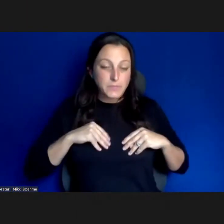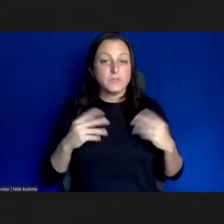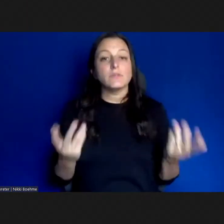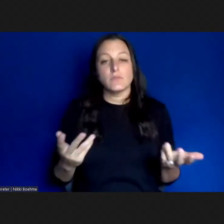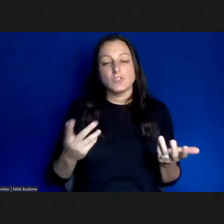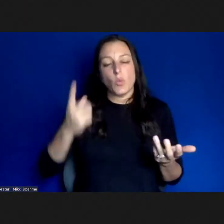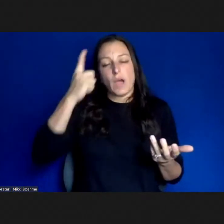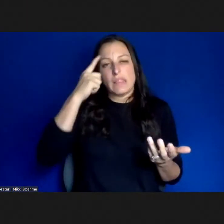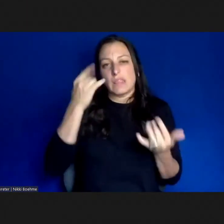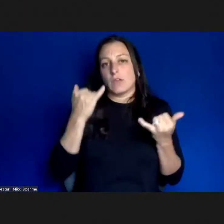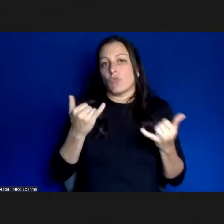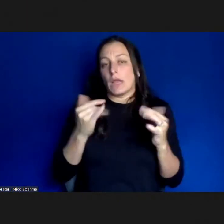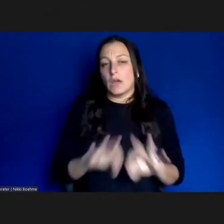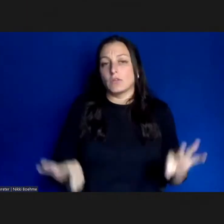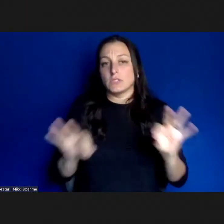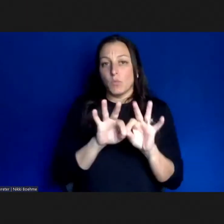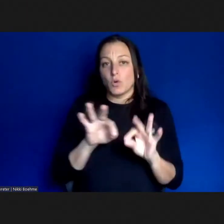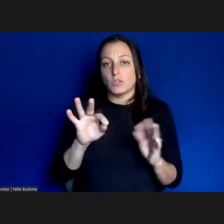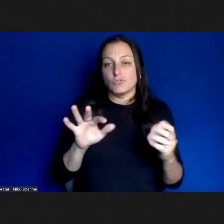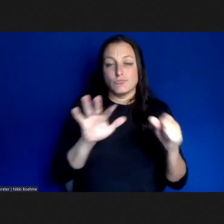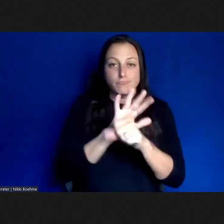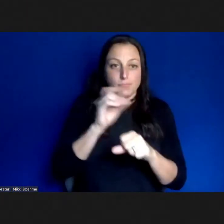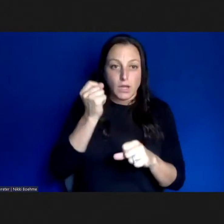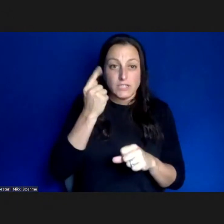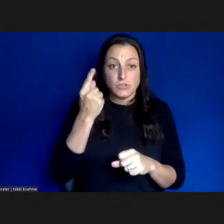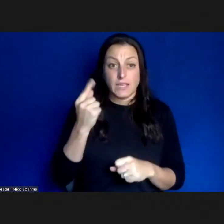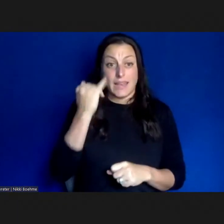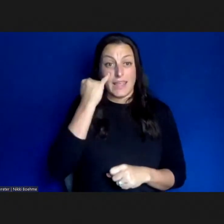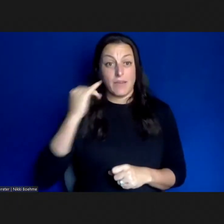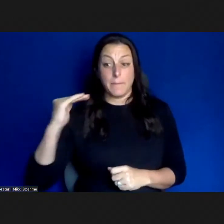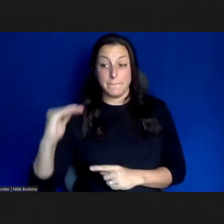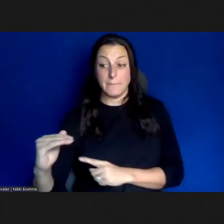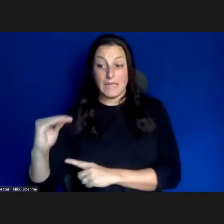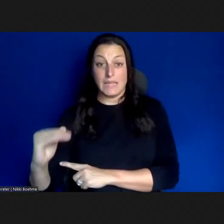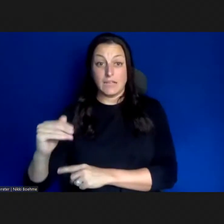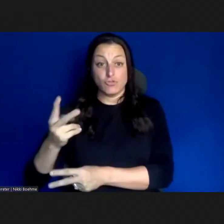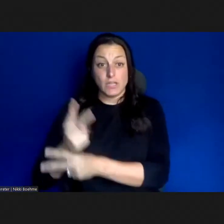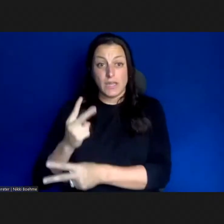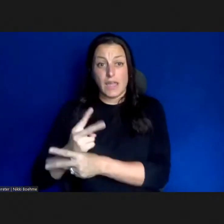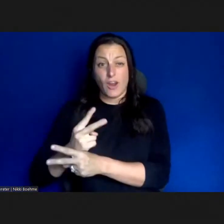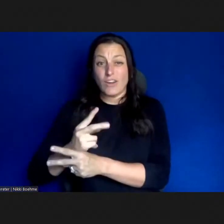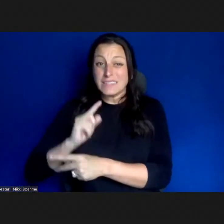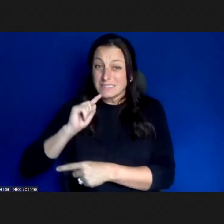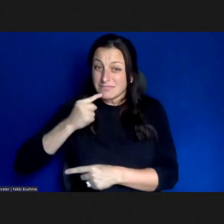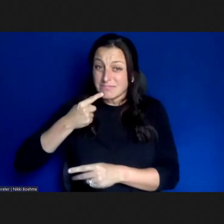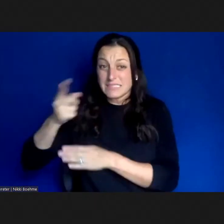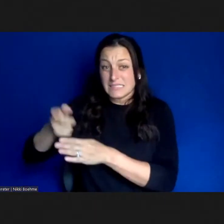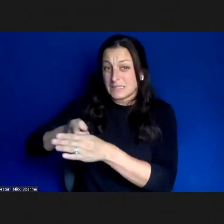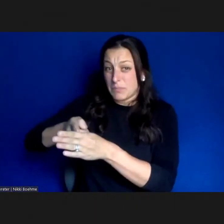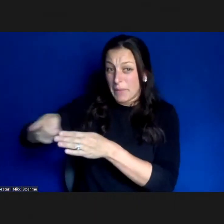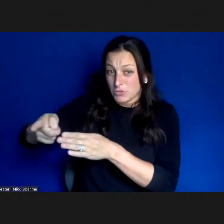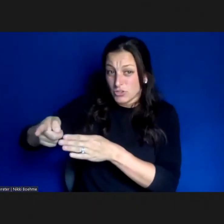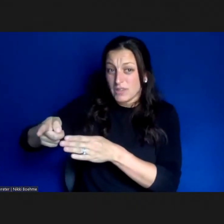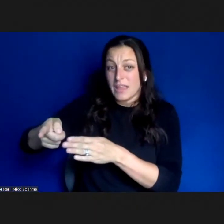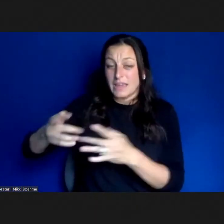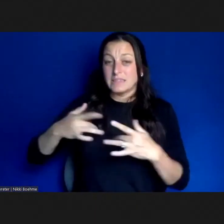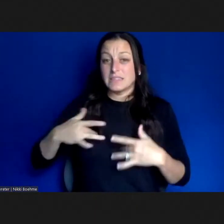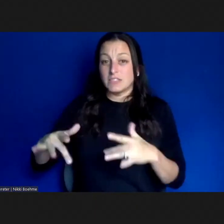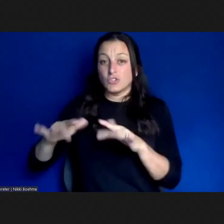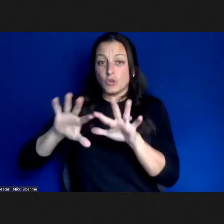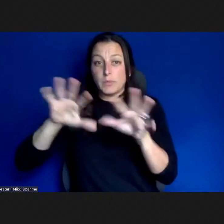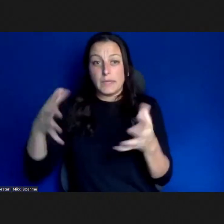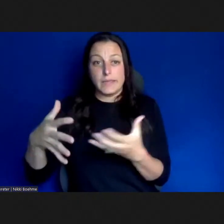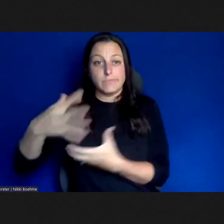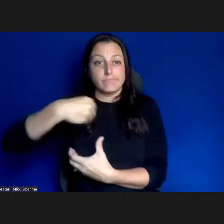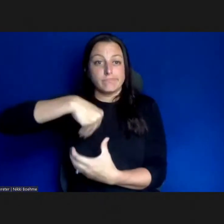it's important to acknowledge the fact that pediatric care is incredibly specialized. It tends to be consolidated